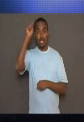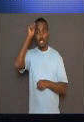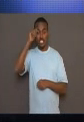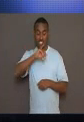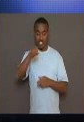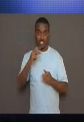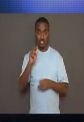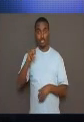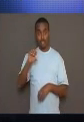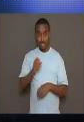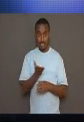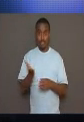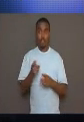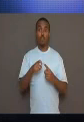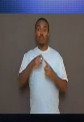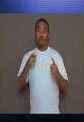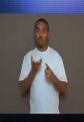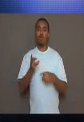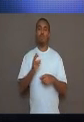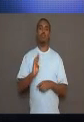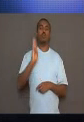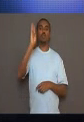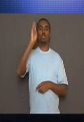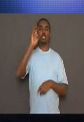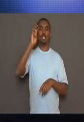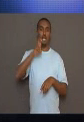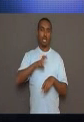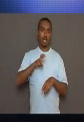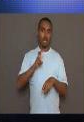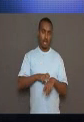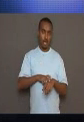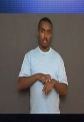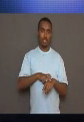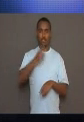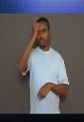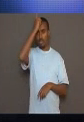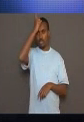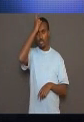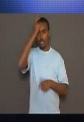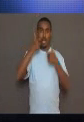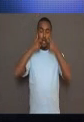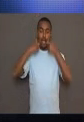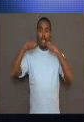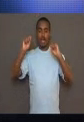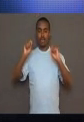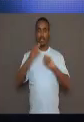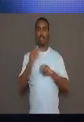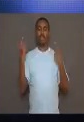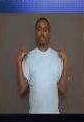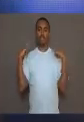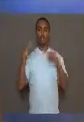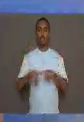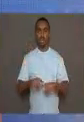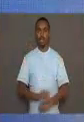jeans comes from Northern Ireland, Turkey, Hungary, and